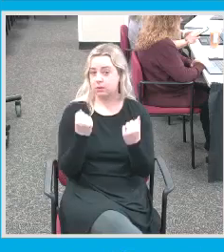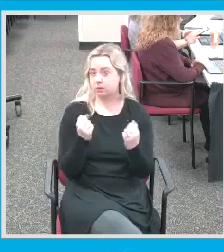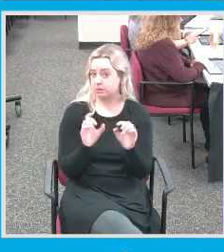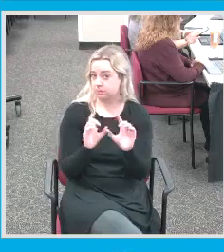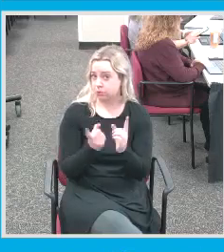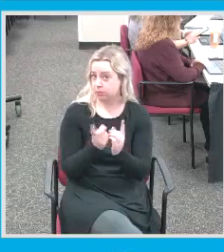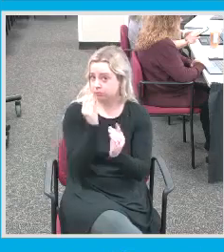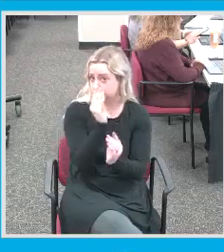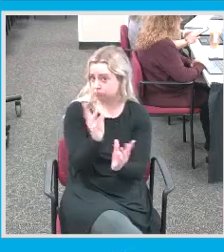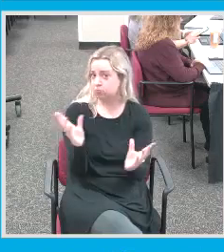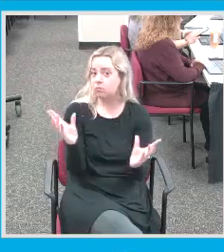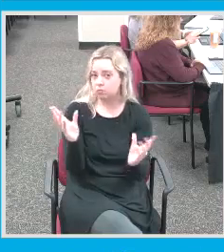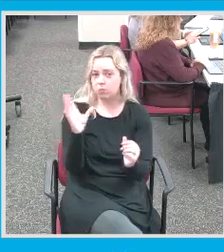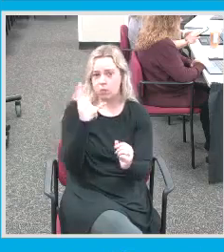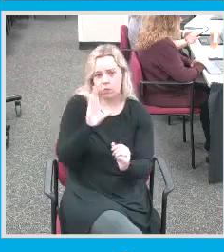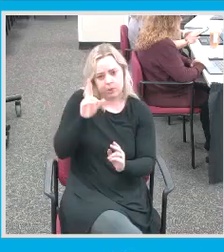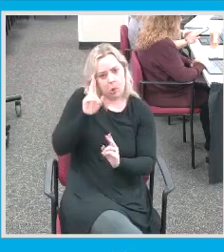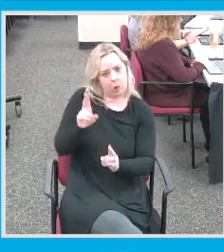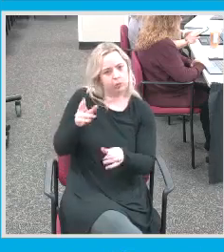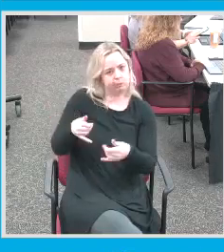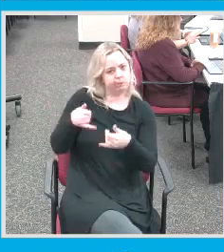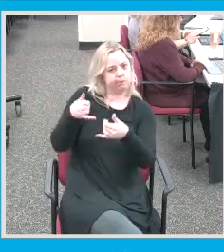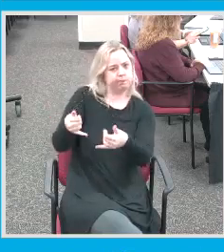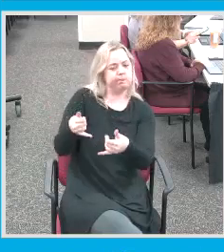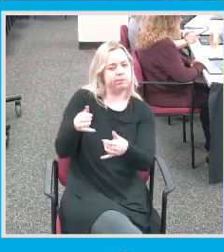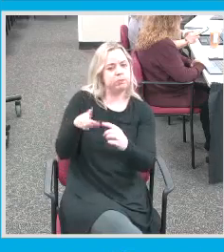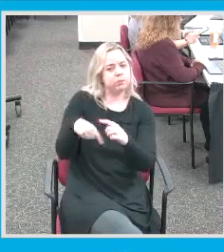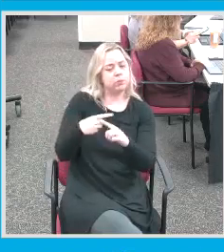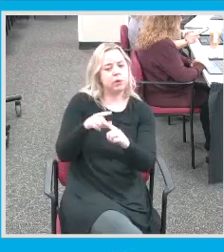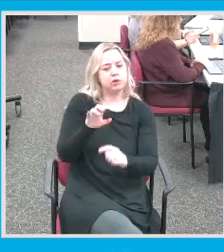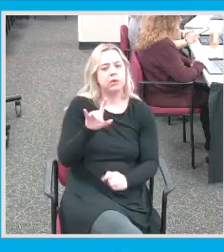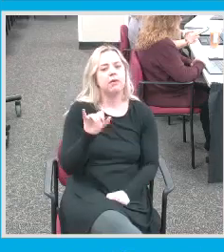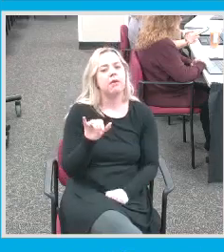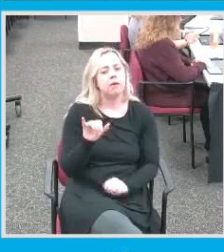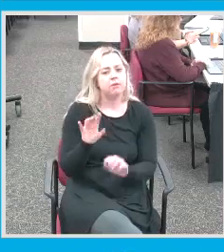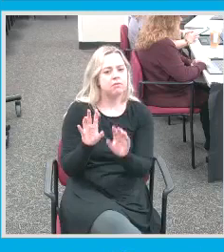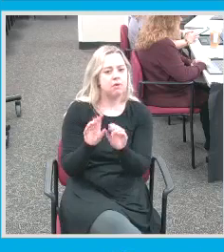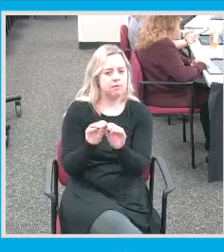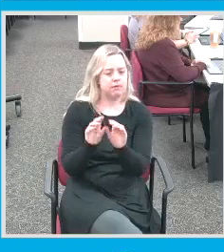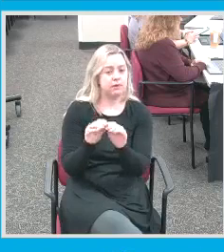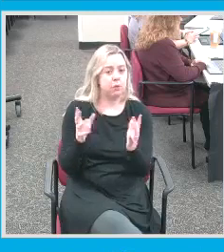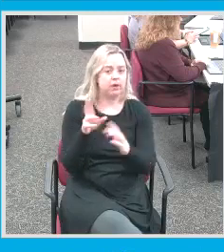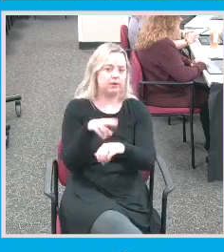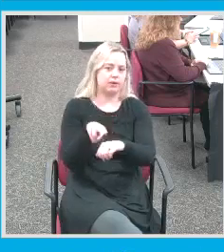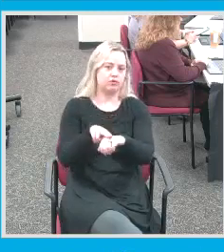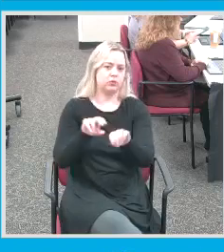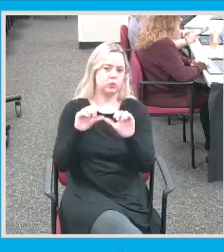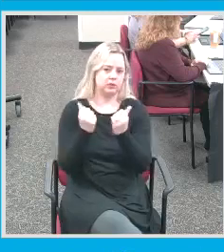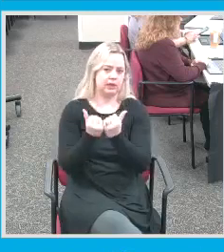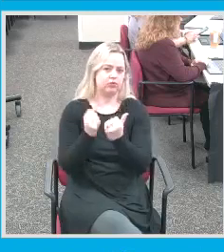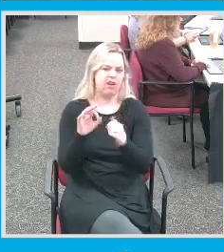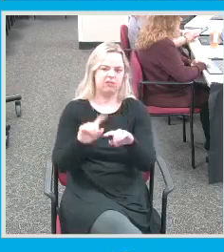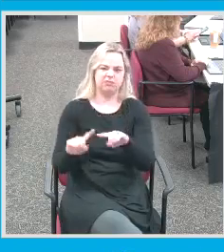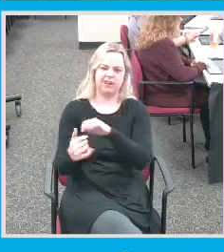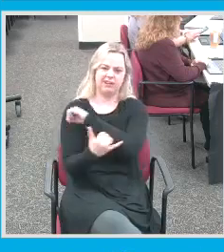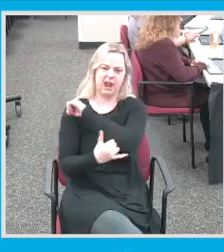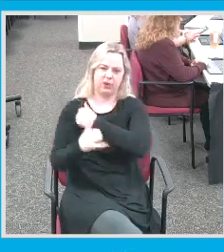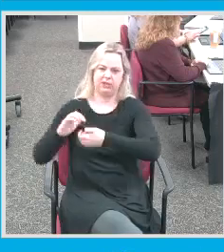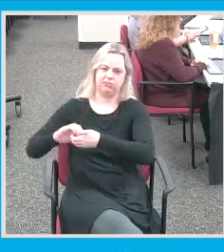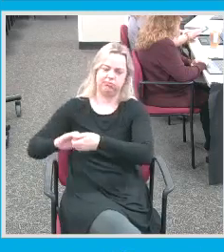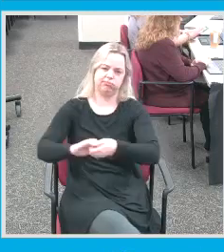be honored at the July conference of the National Association of Counties for just being